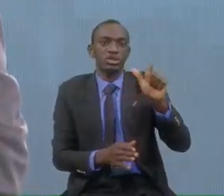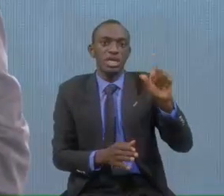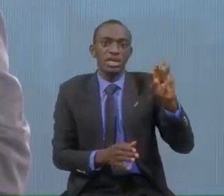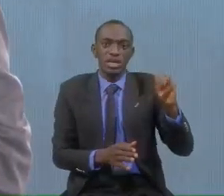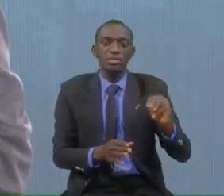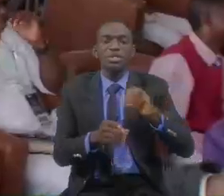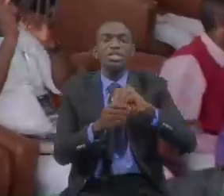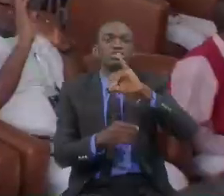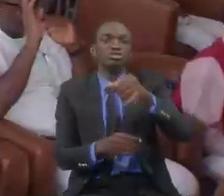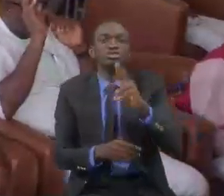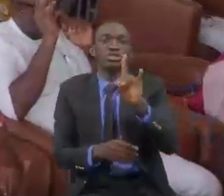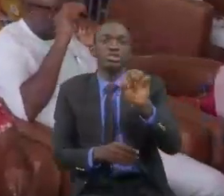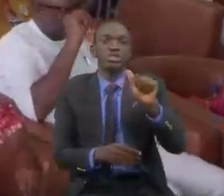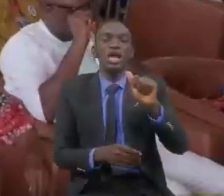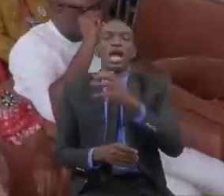the world.